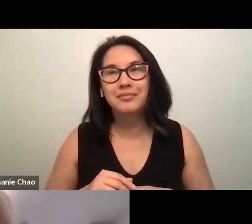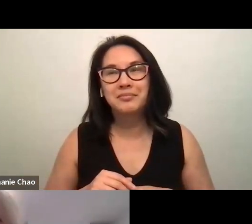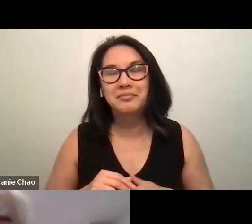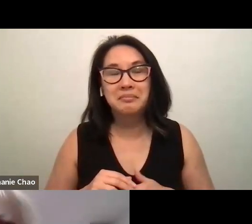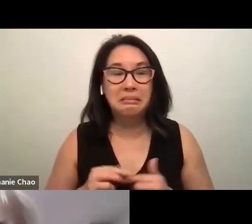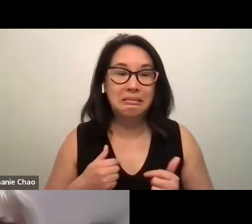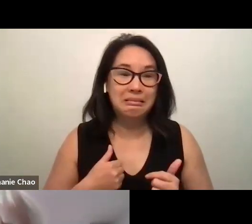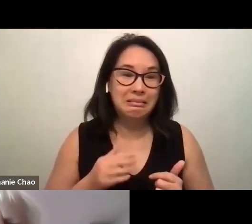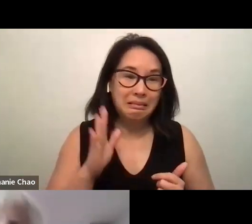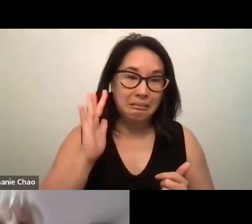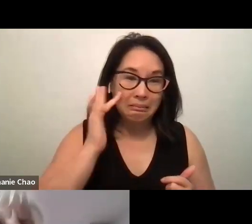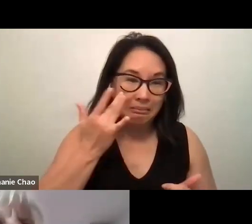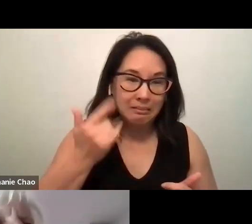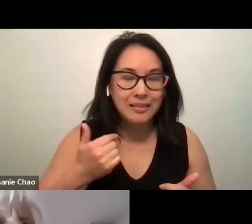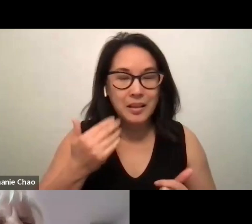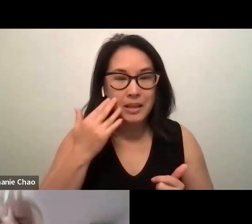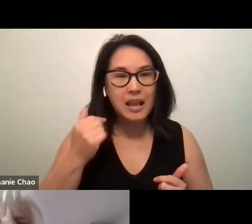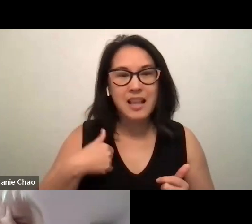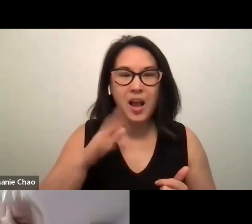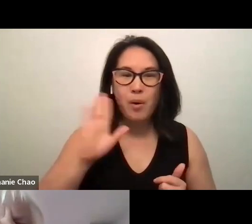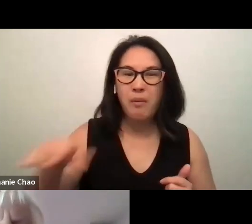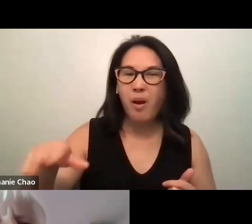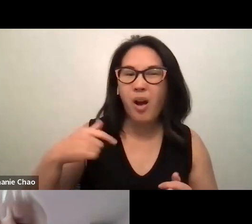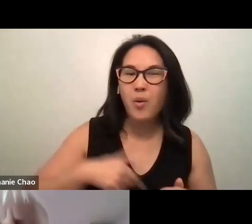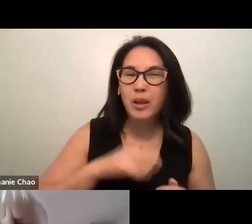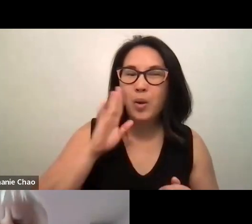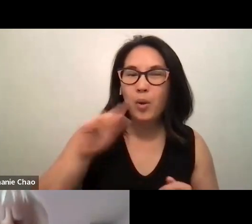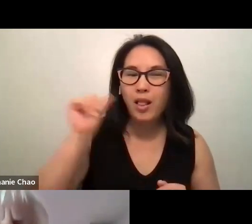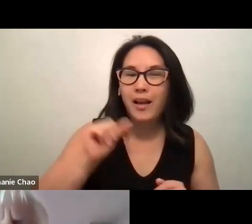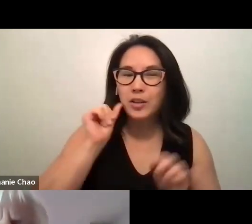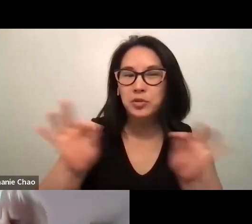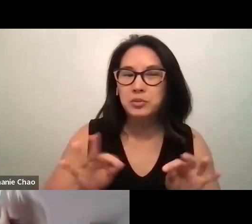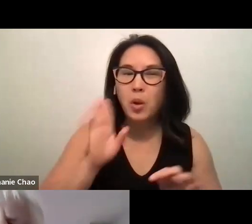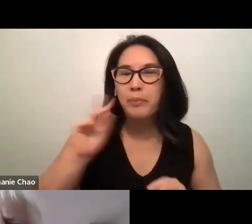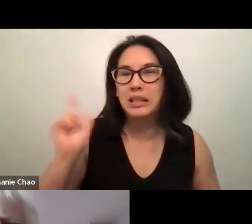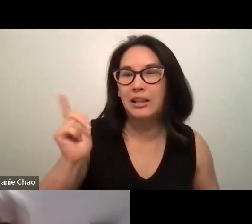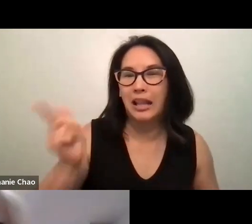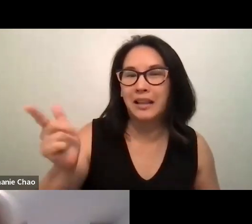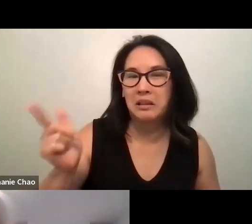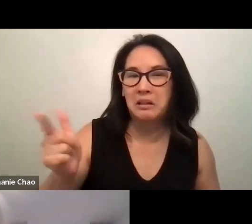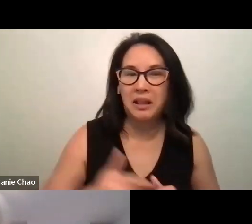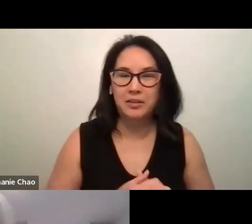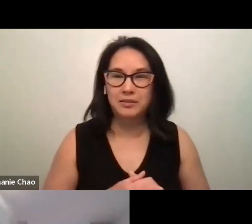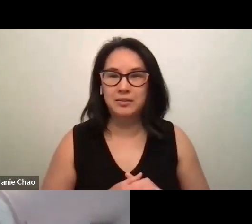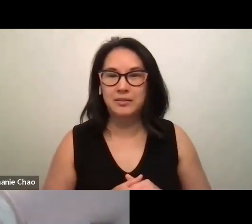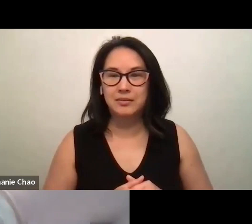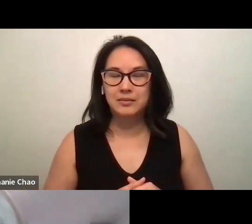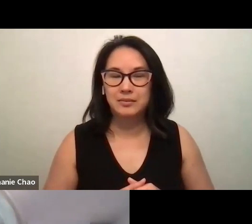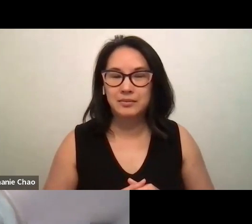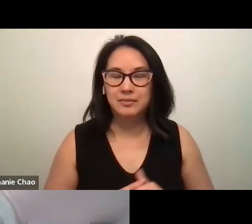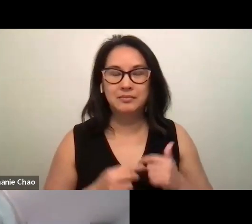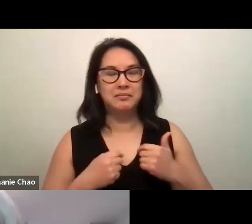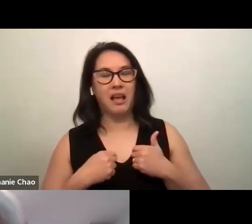say, "Oh yeah, we're going to do the audio description. You know, we'll do that later." You know, and I have come to